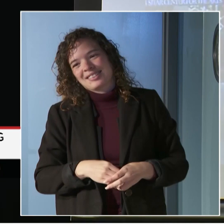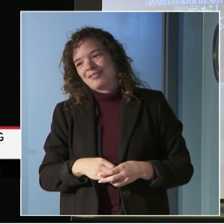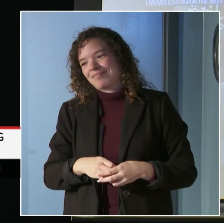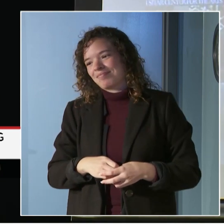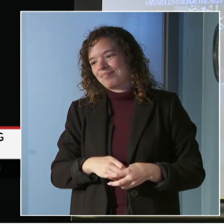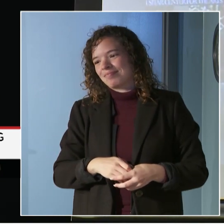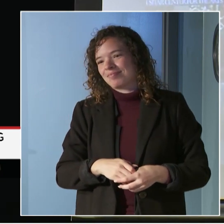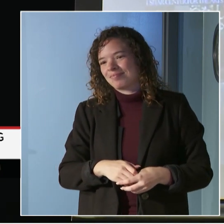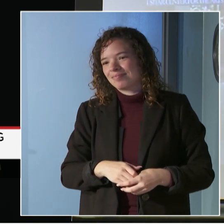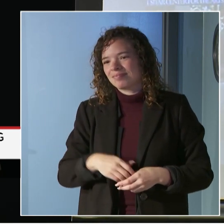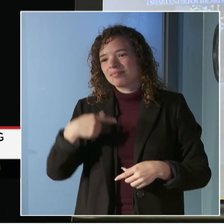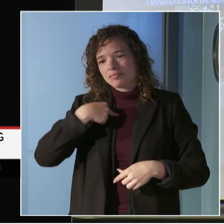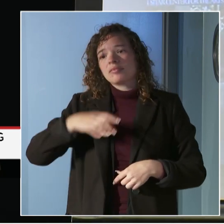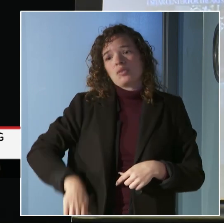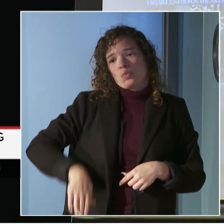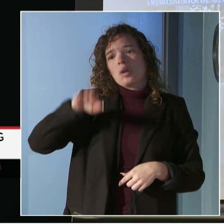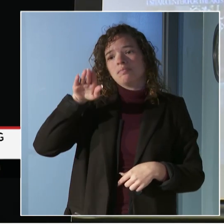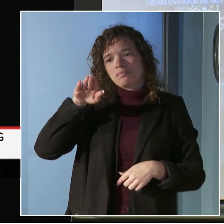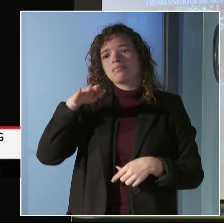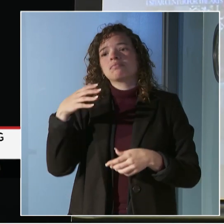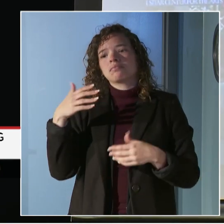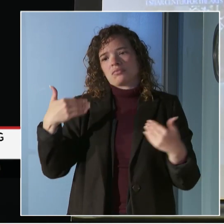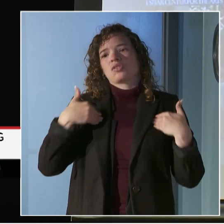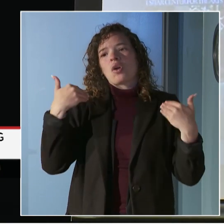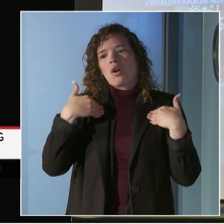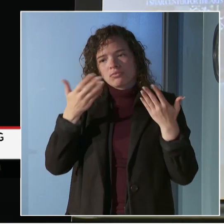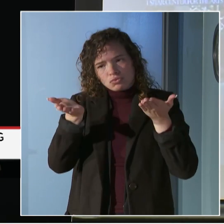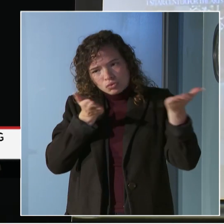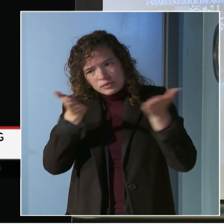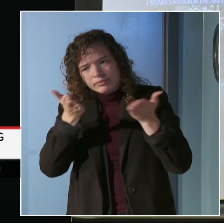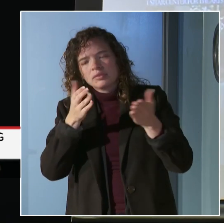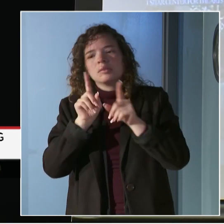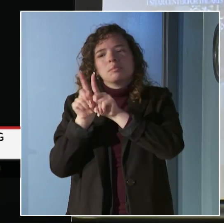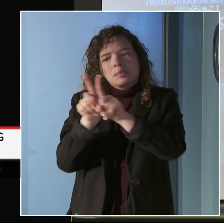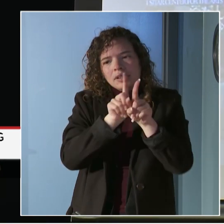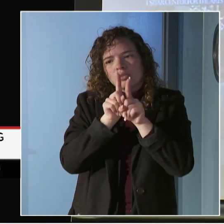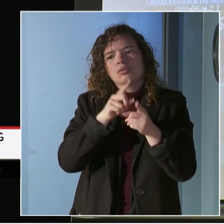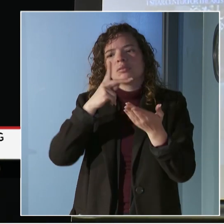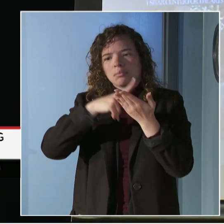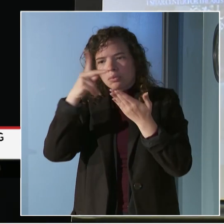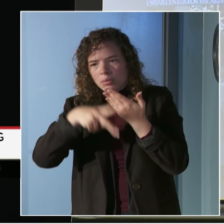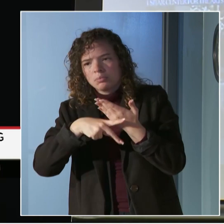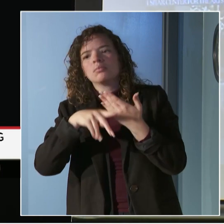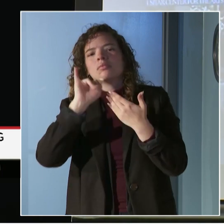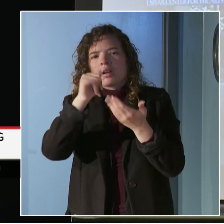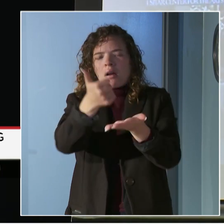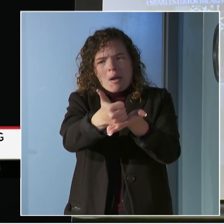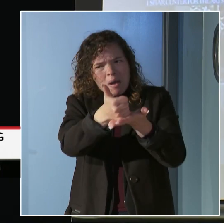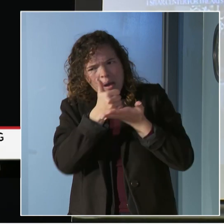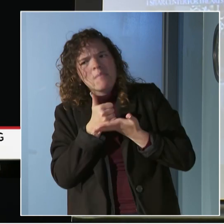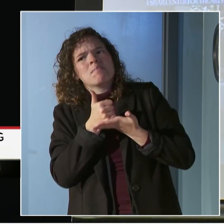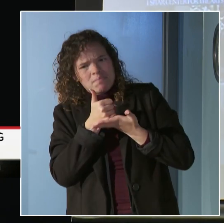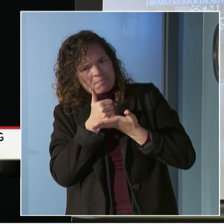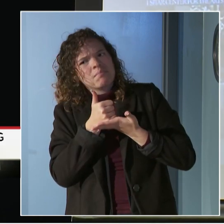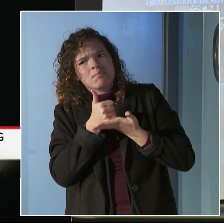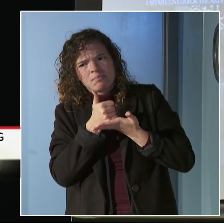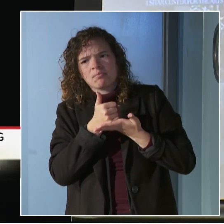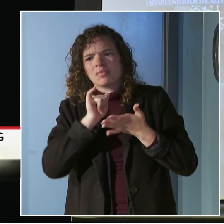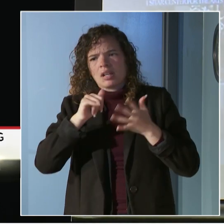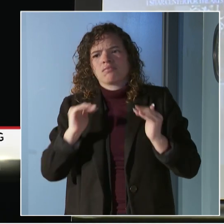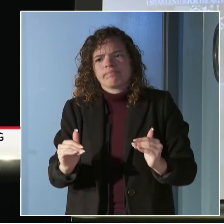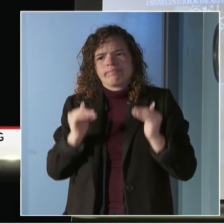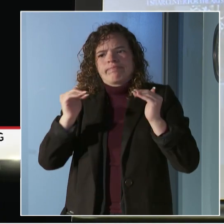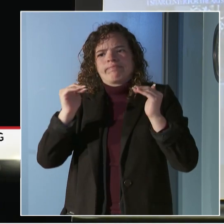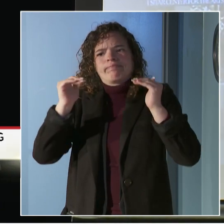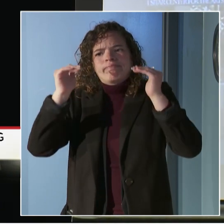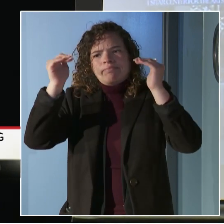Growing up, I participated in youth services and mentoring programs that helped propel me towards my future. My family benefited from